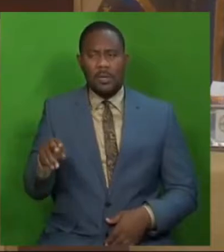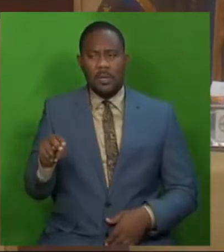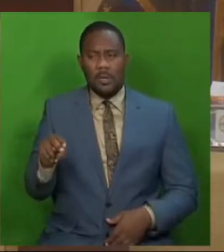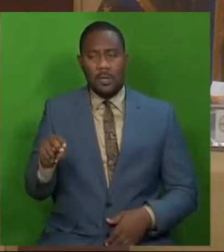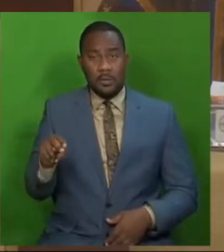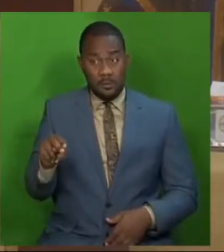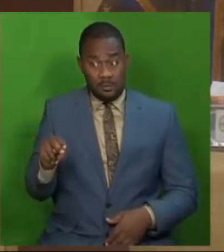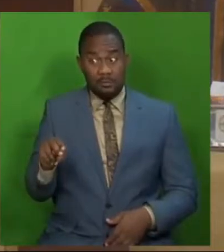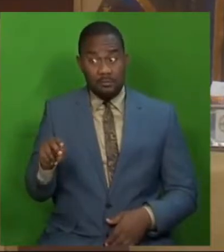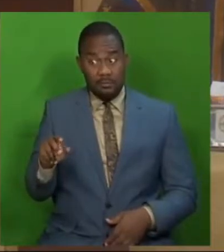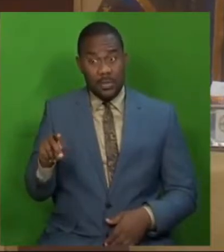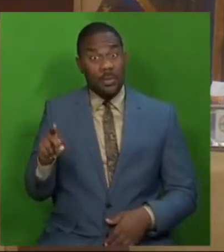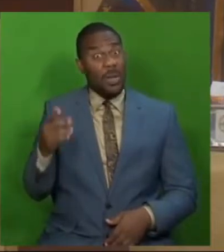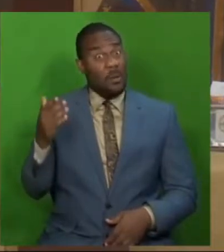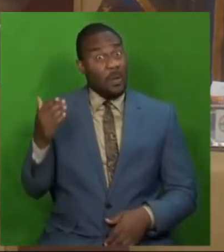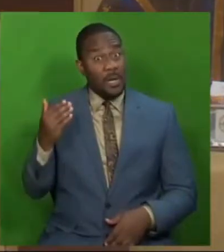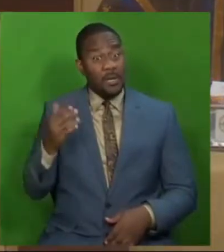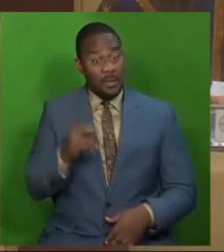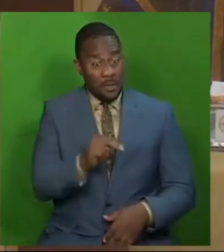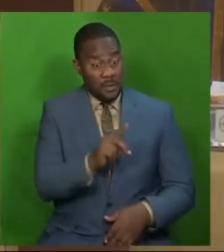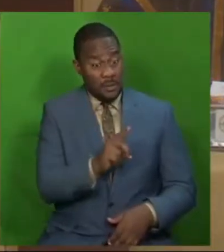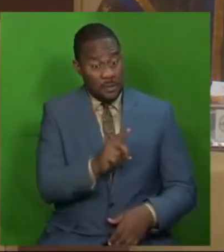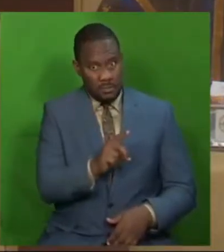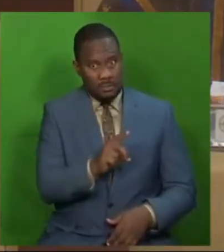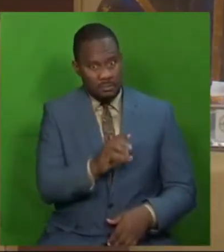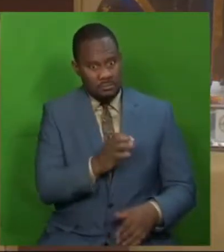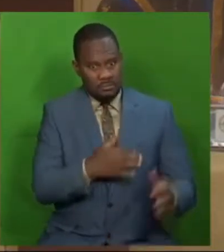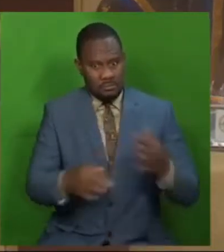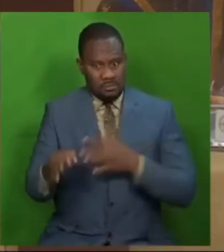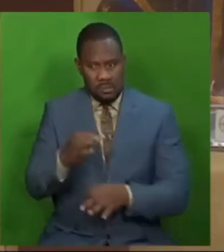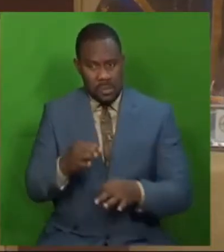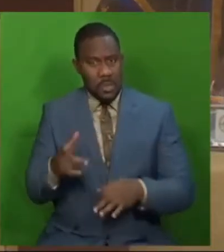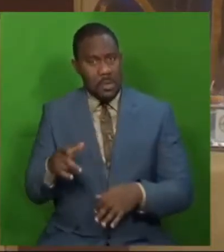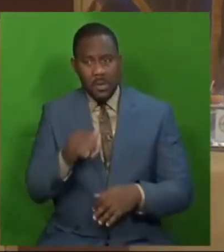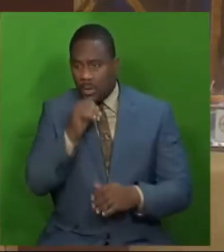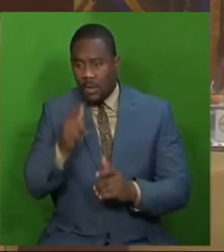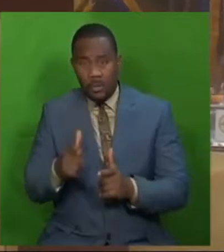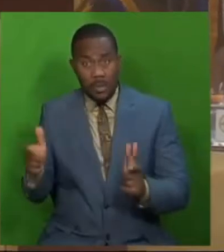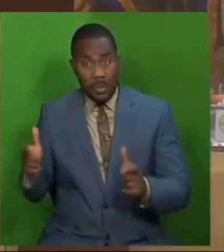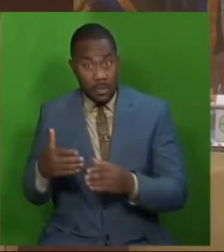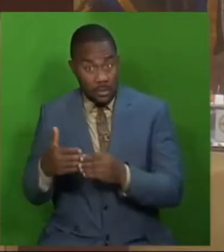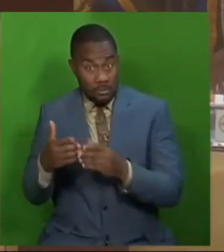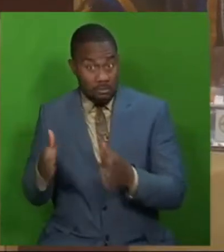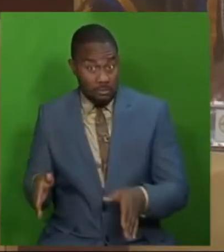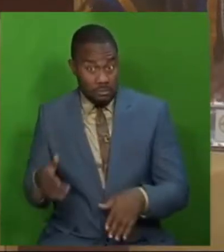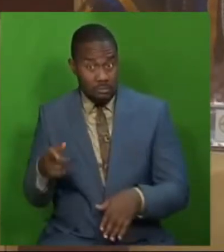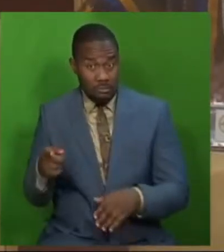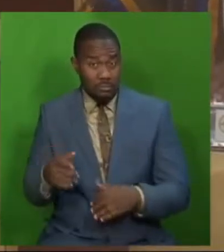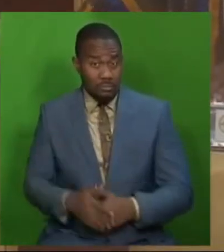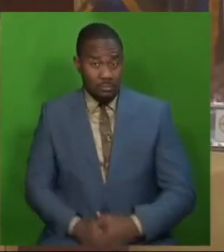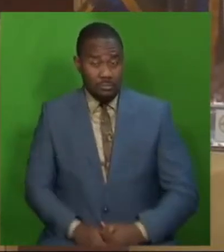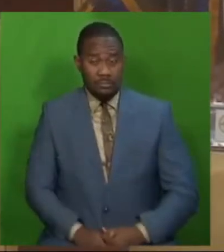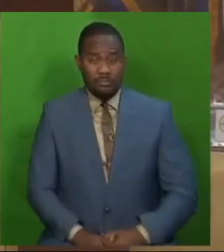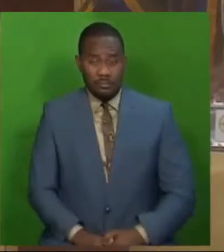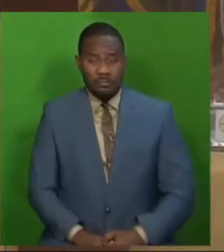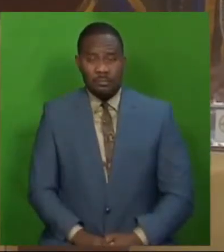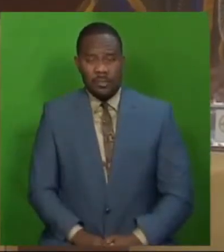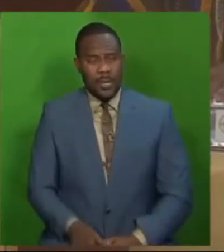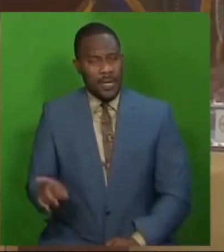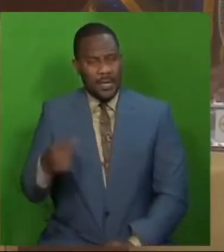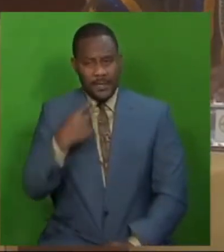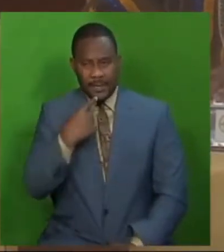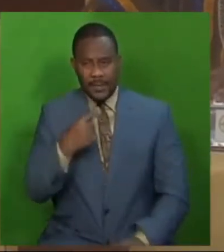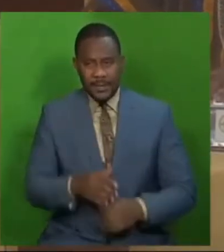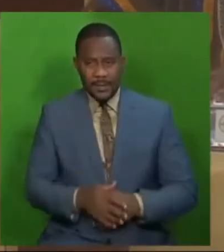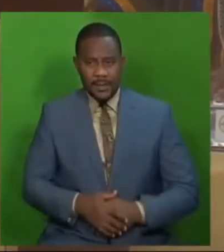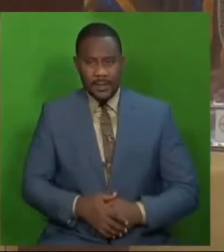In order to establish the full impact of our debt on the life of the ordinary Ghanaian, he would